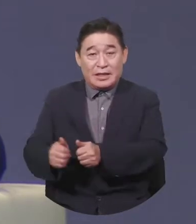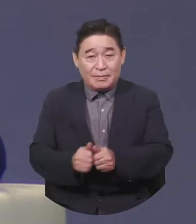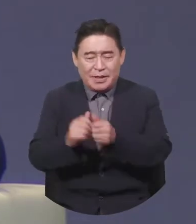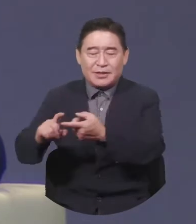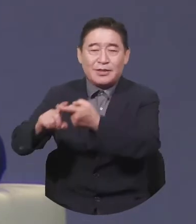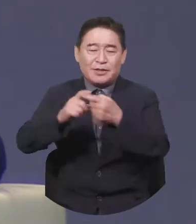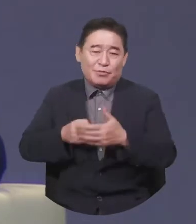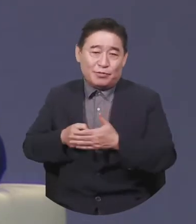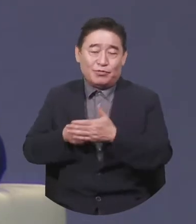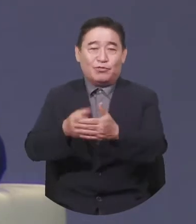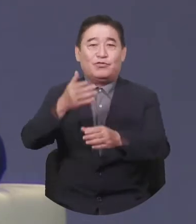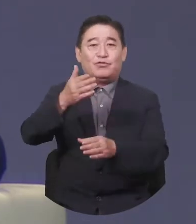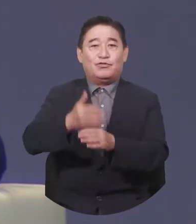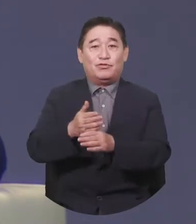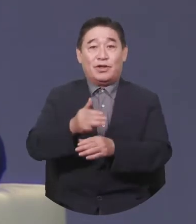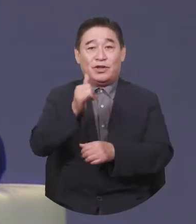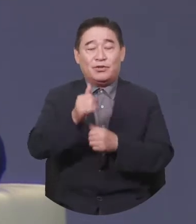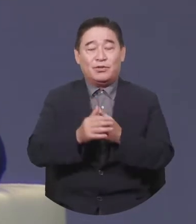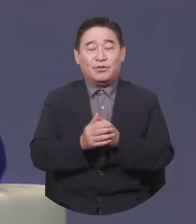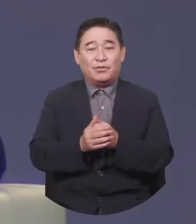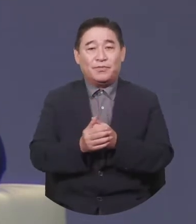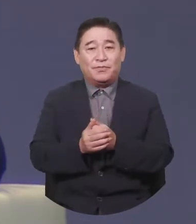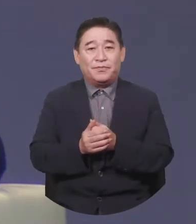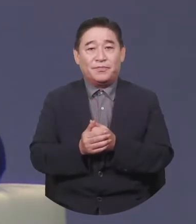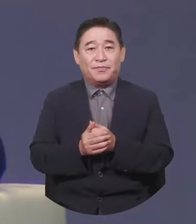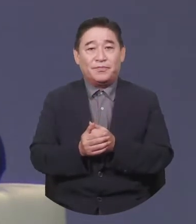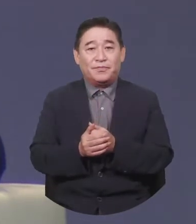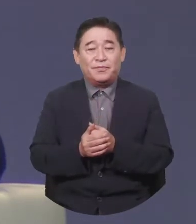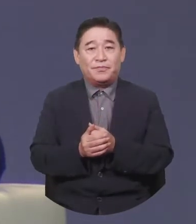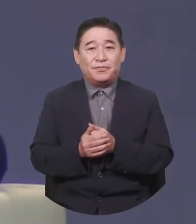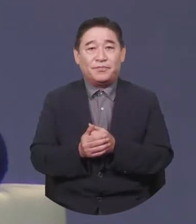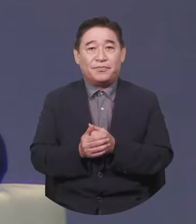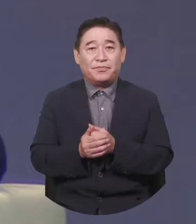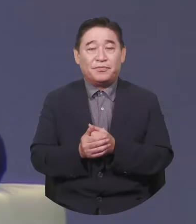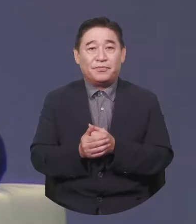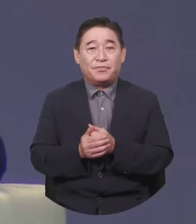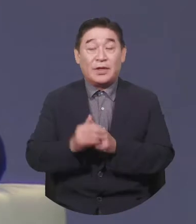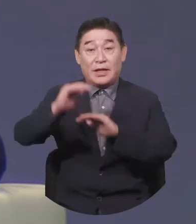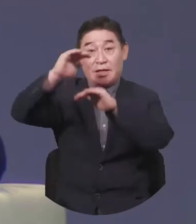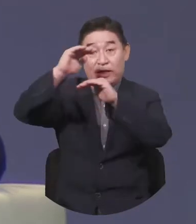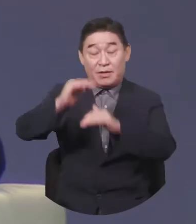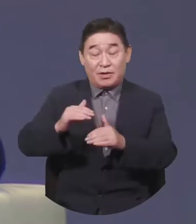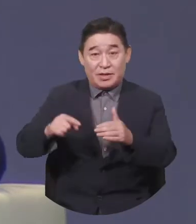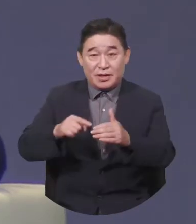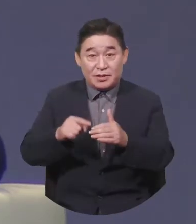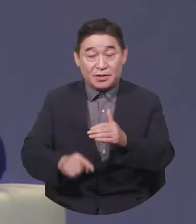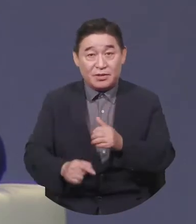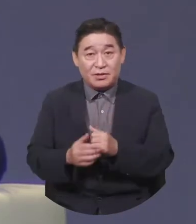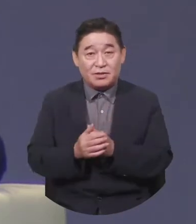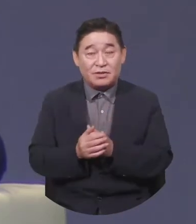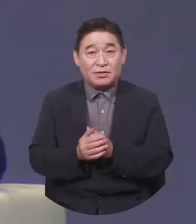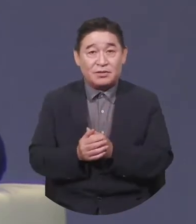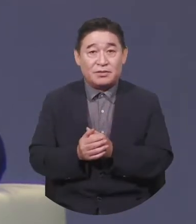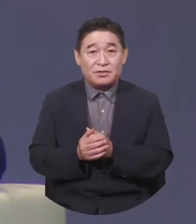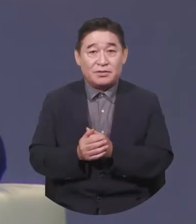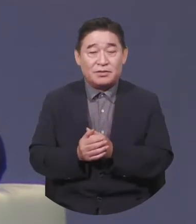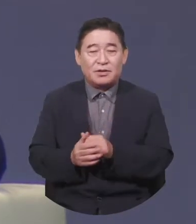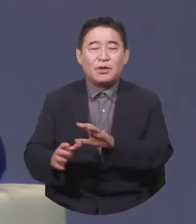for during these periods that we get the impact from the COVID-19, but